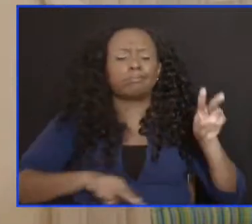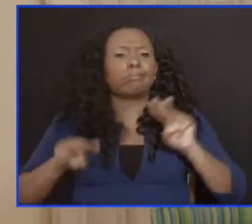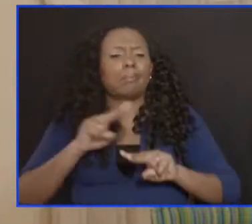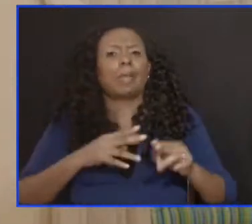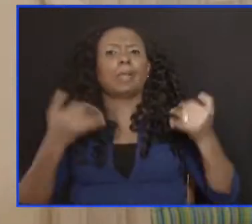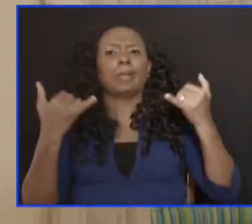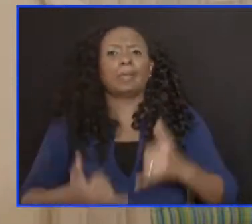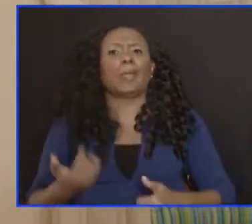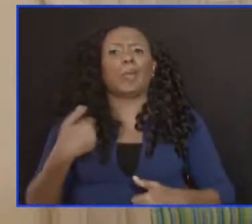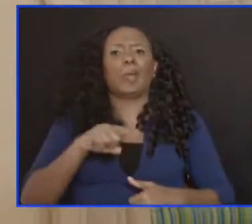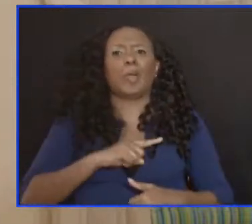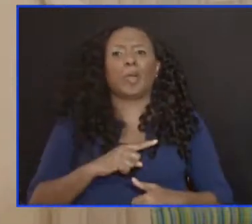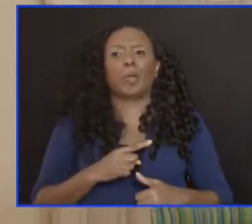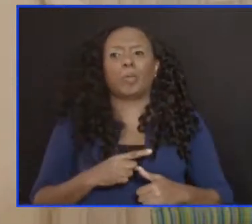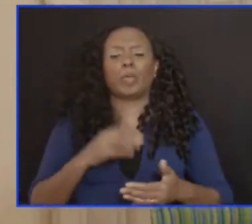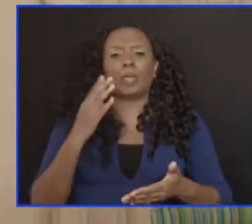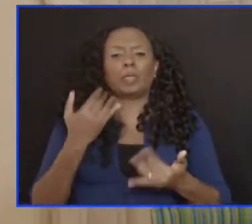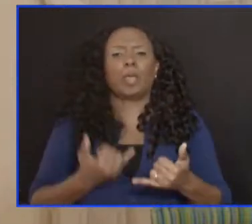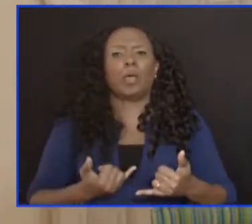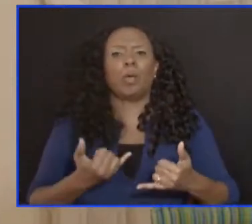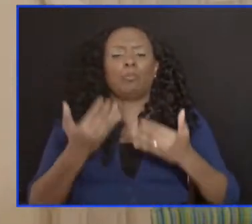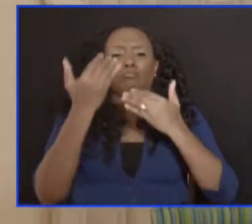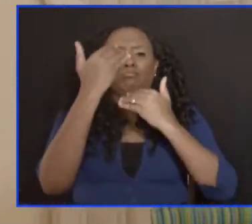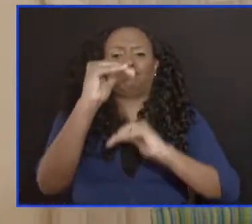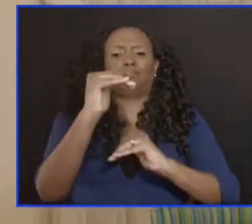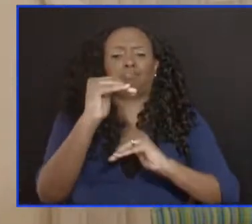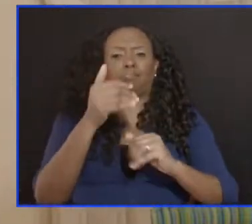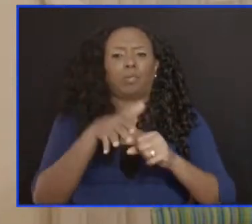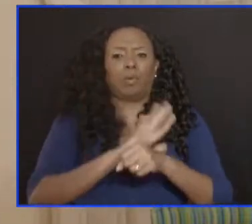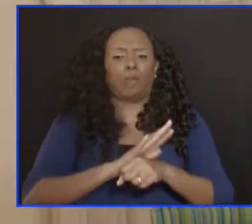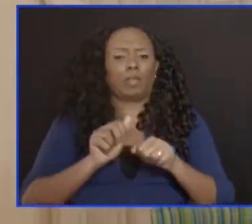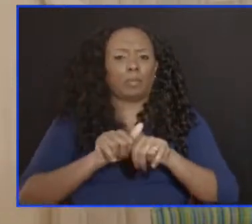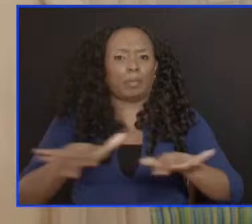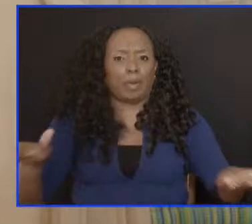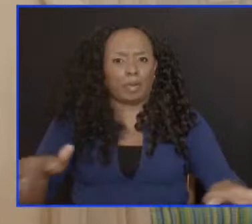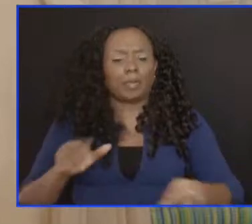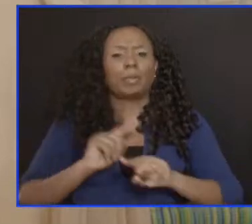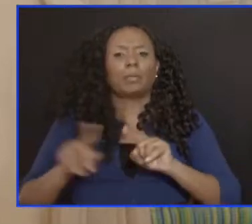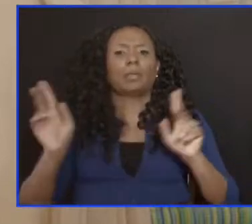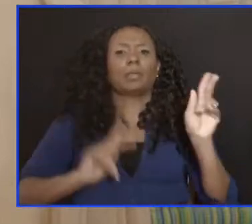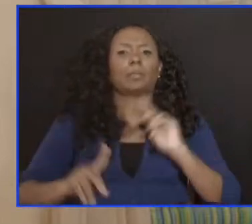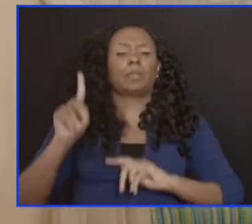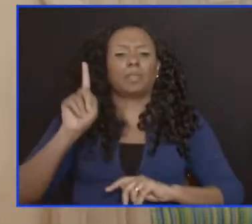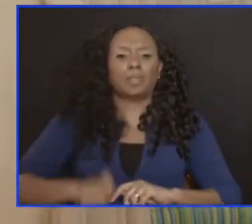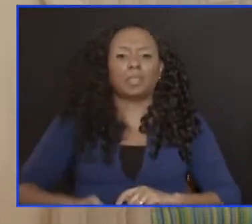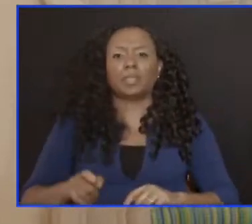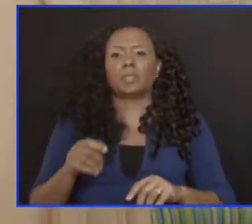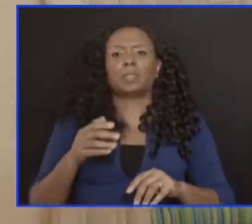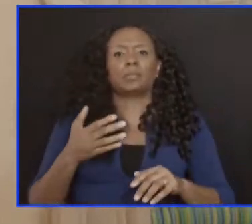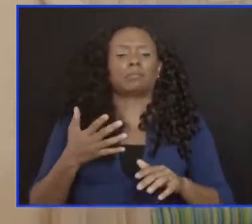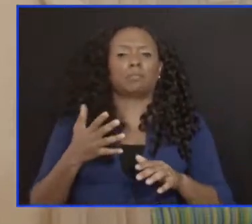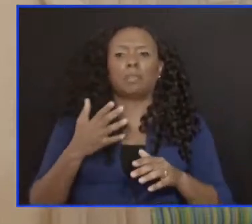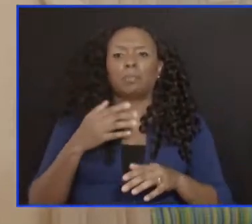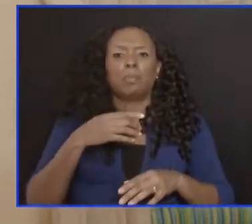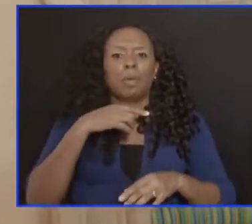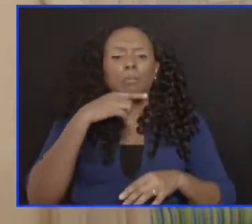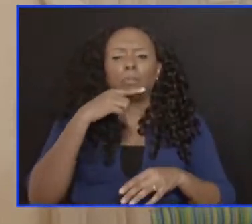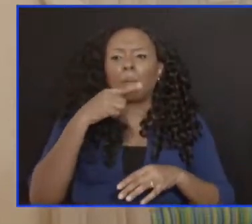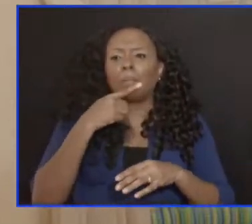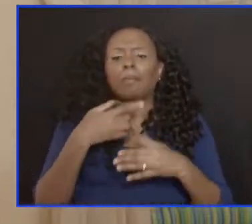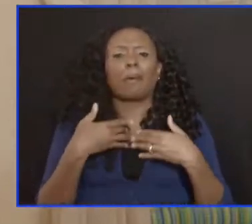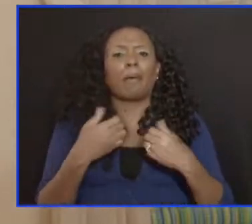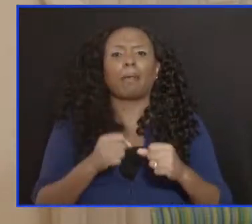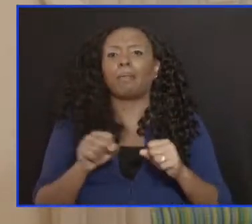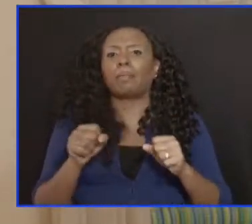have contained the spread of COVID. But we still need people to continue practicing the public health and social measures, the